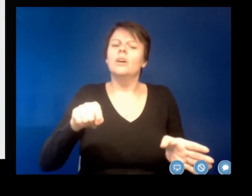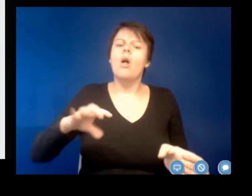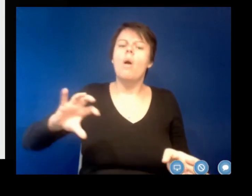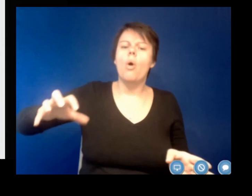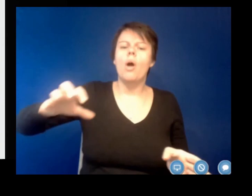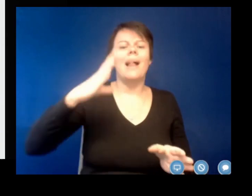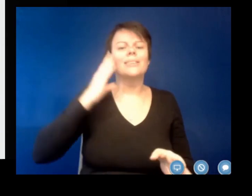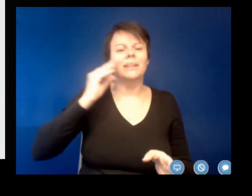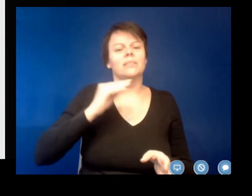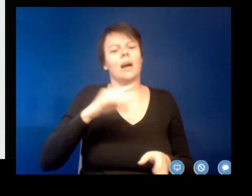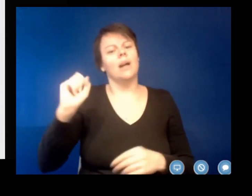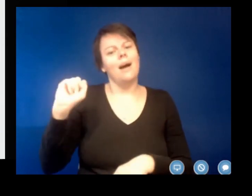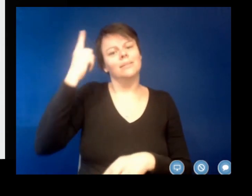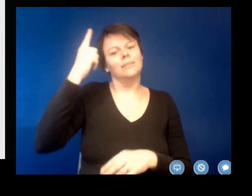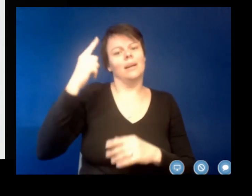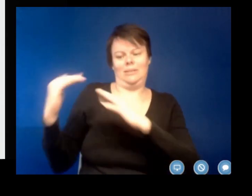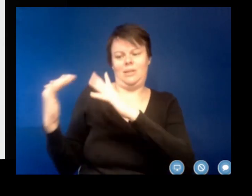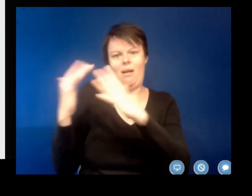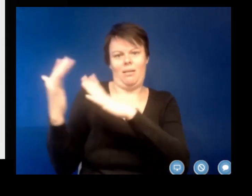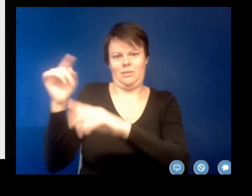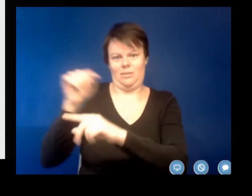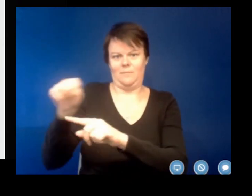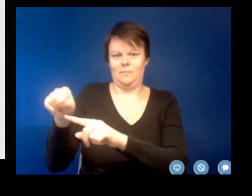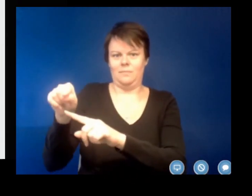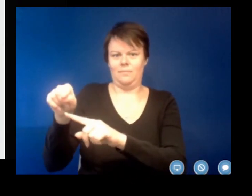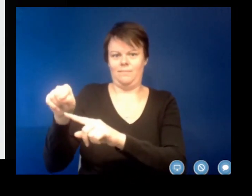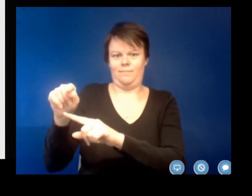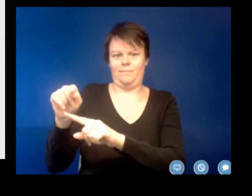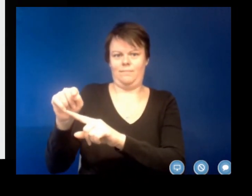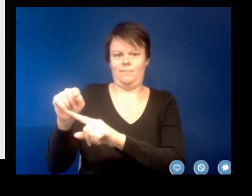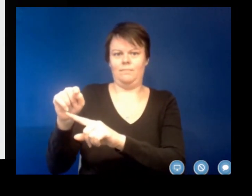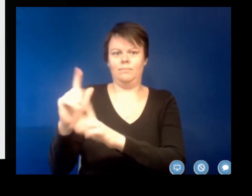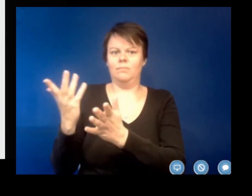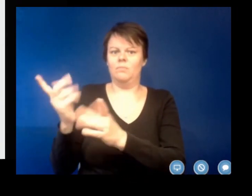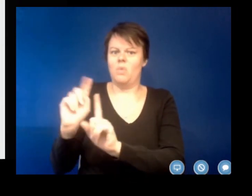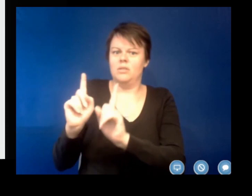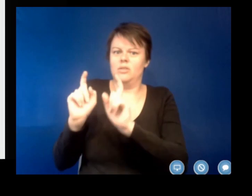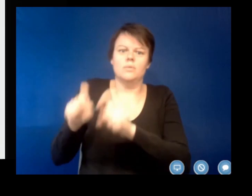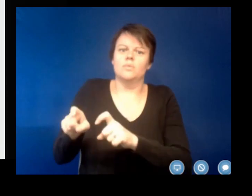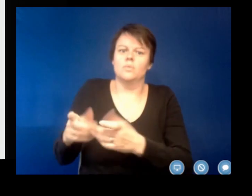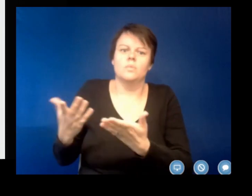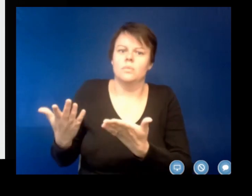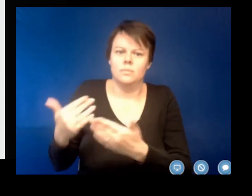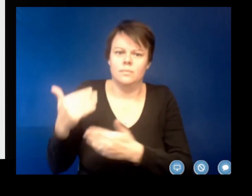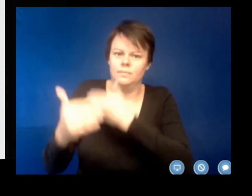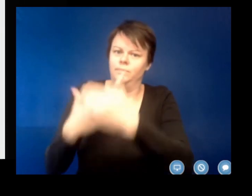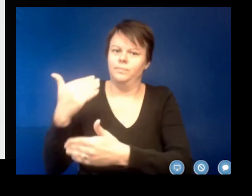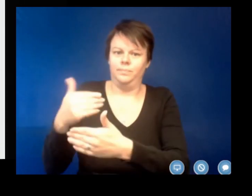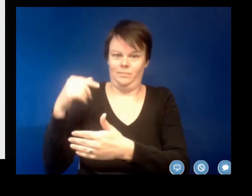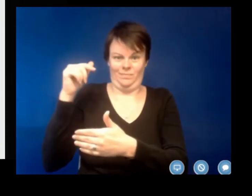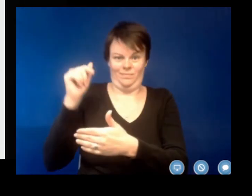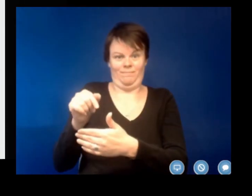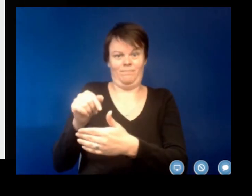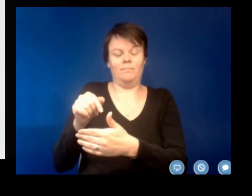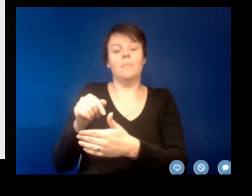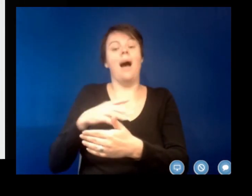an abstract order is going through the vicinity and global belonging, or